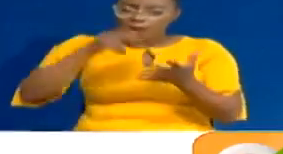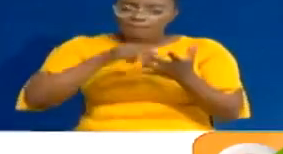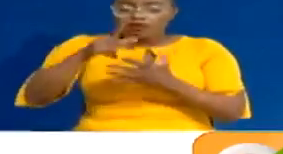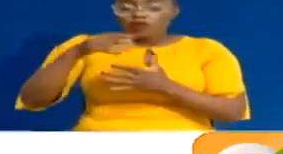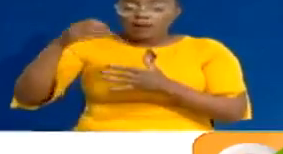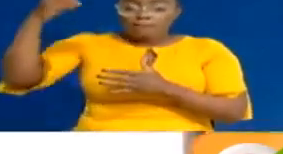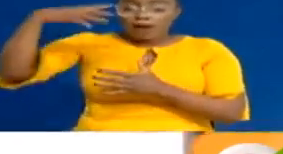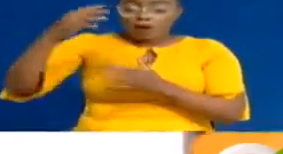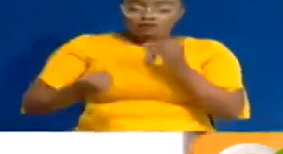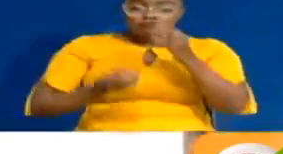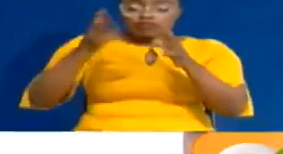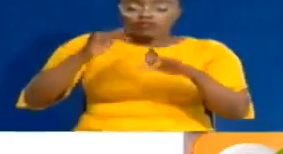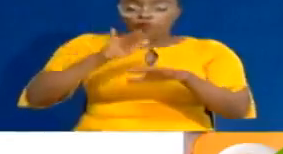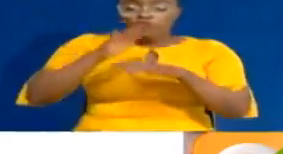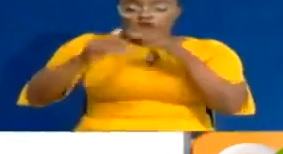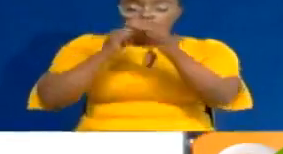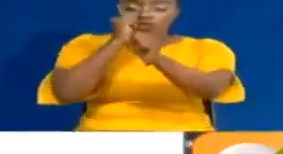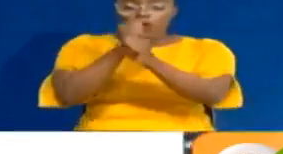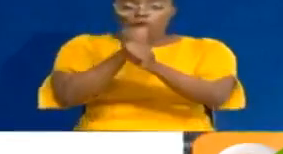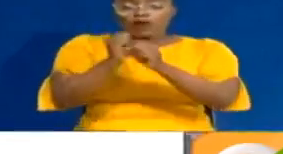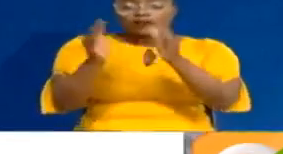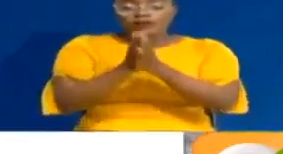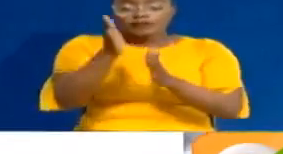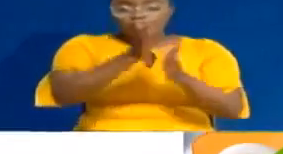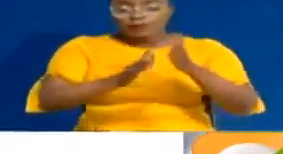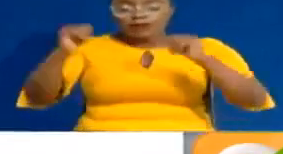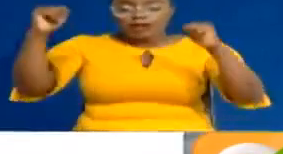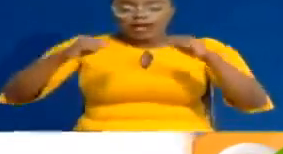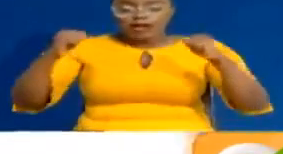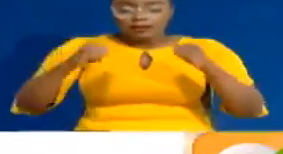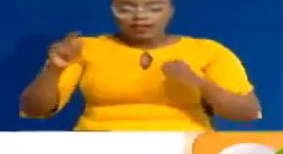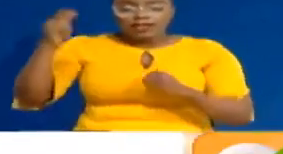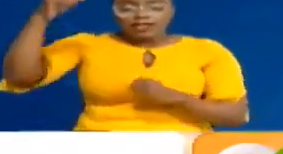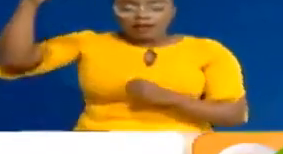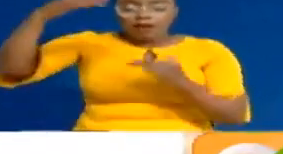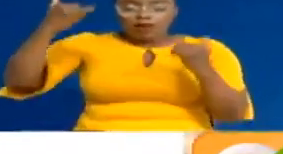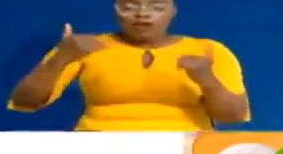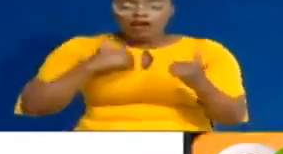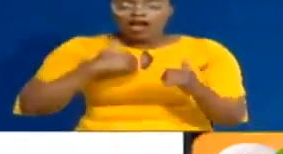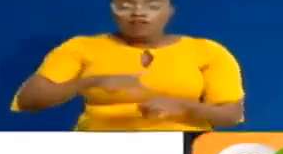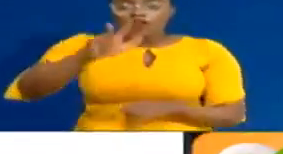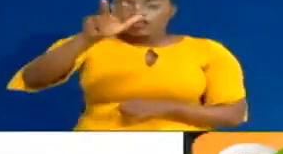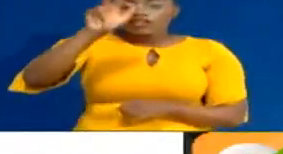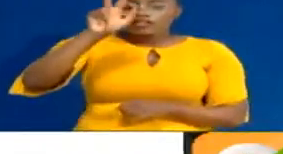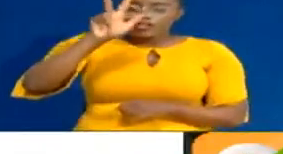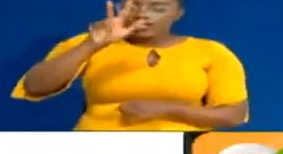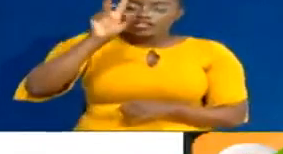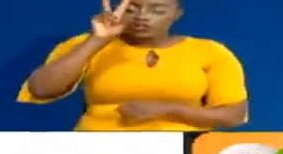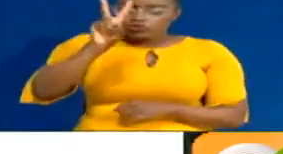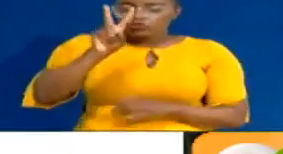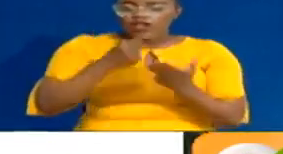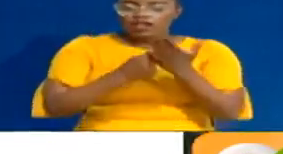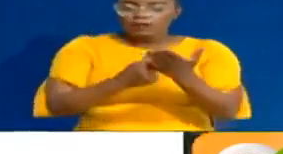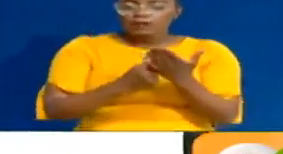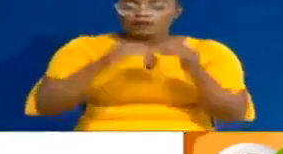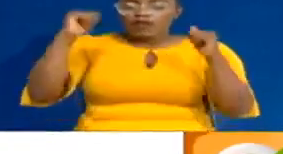producers. Such a review will affect operational as well as planned agreements. Kenya Power currently has 32 negotiated and